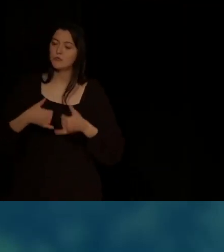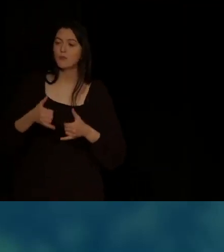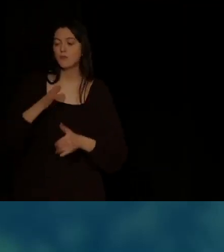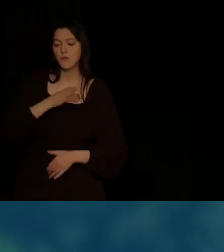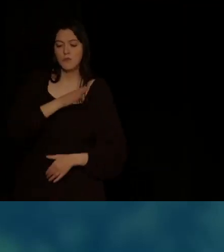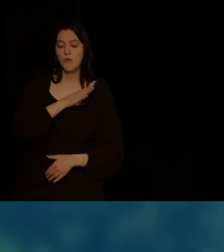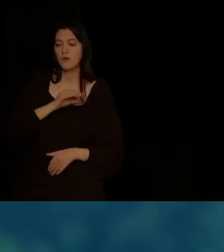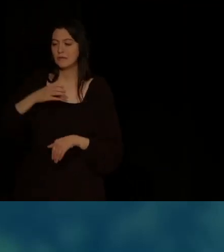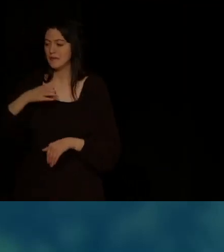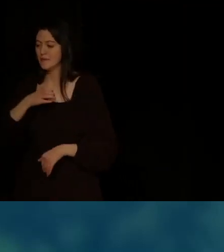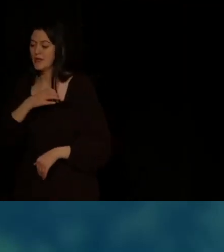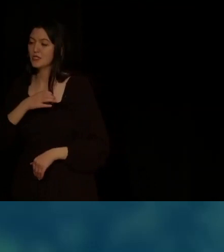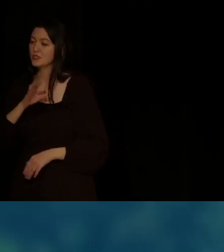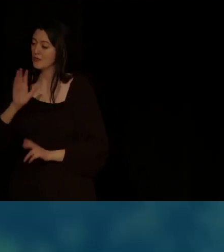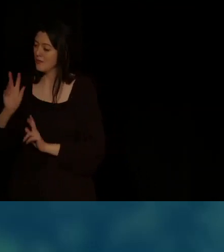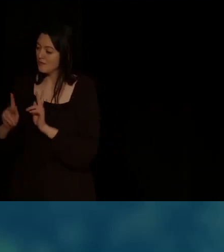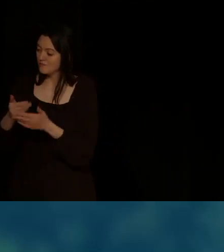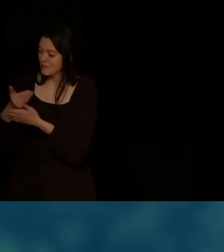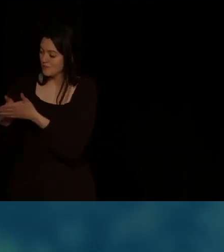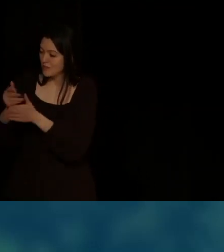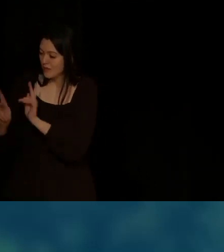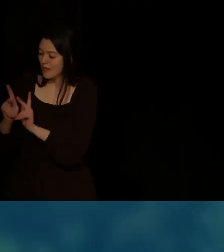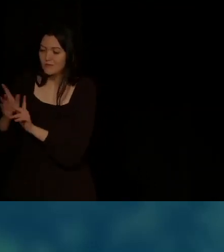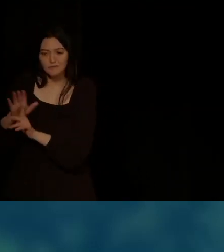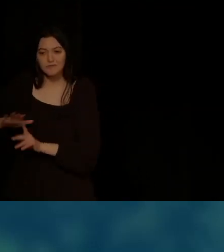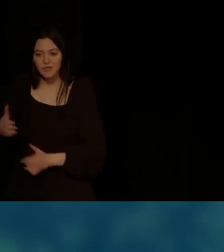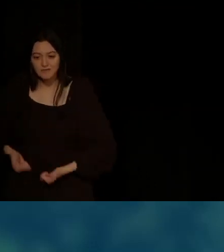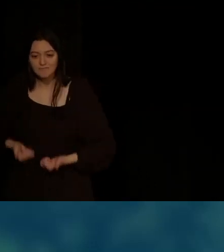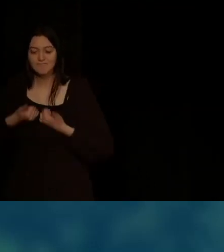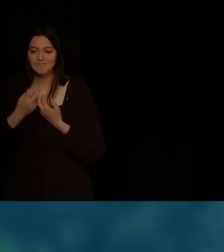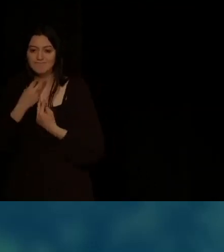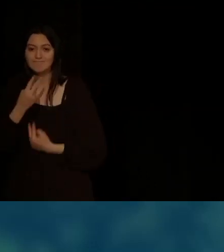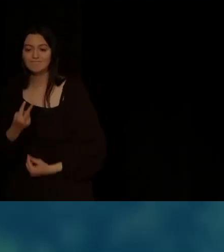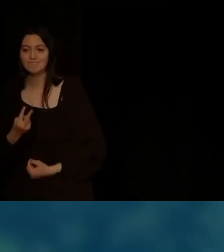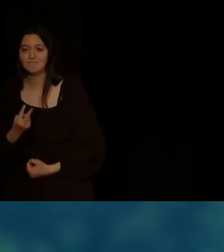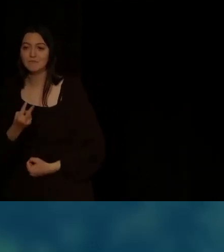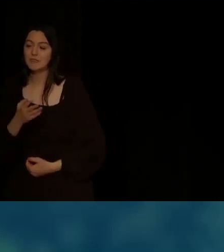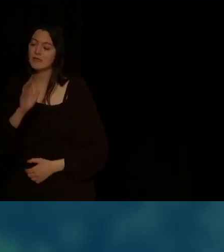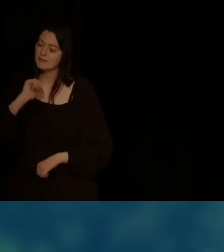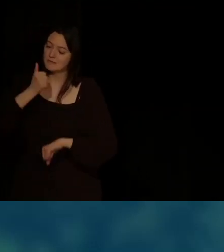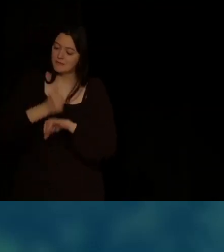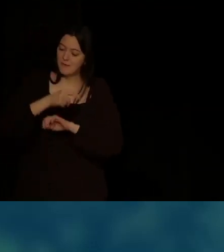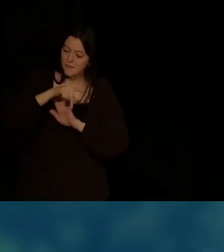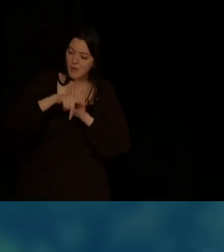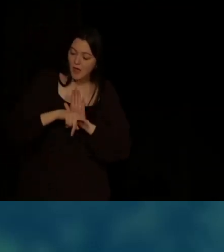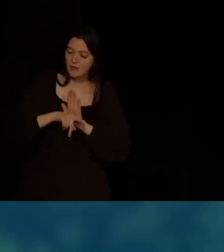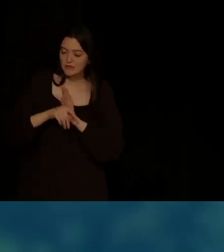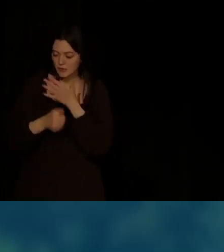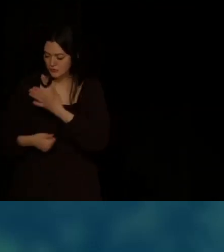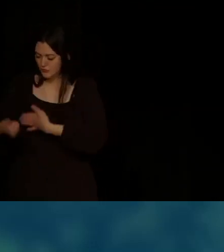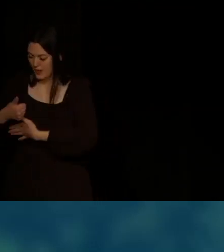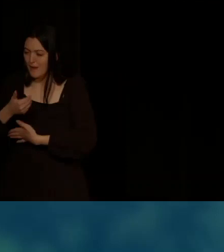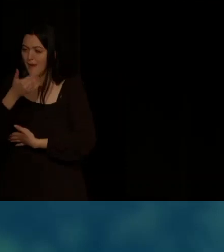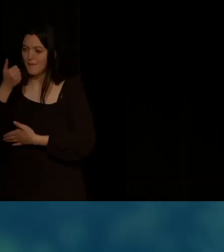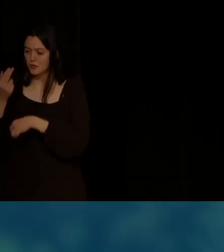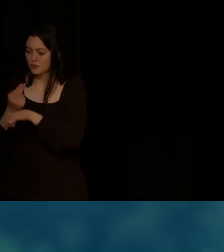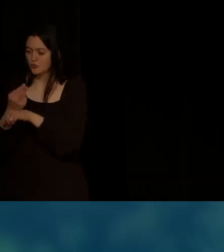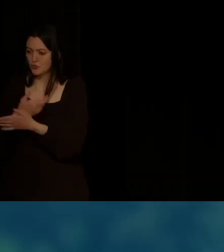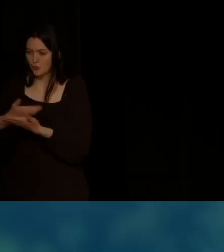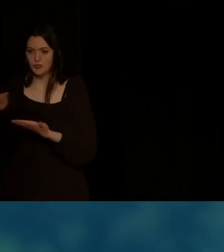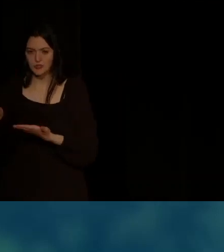the voices of our residents are amplified, helping us shape policy and set priorities so we know how to best use our